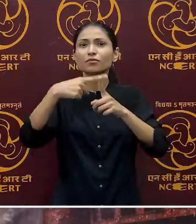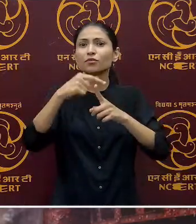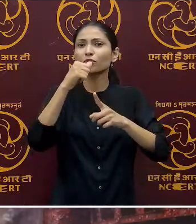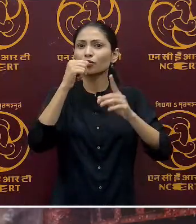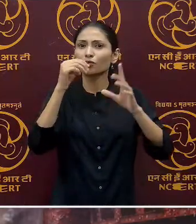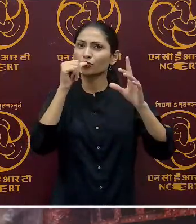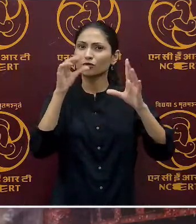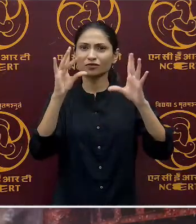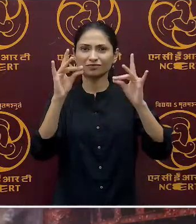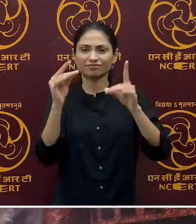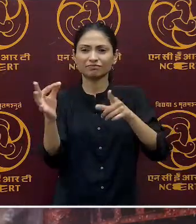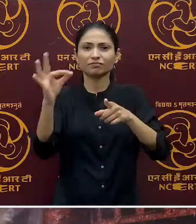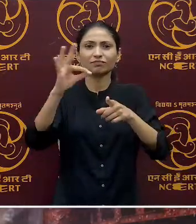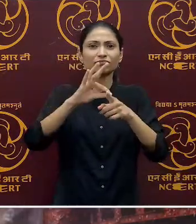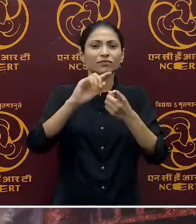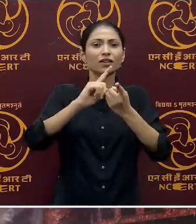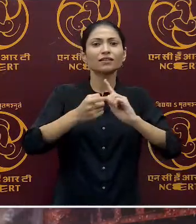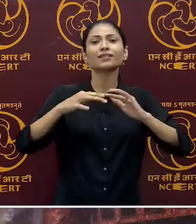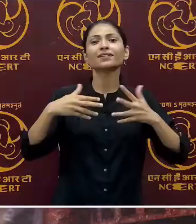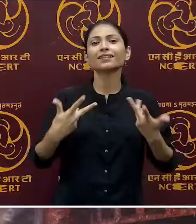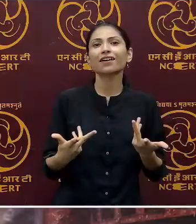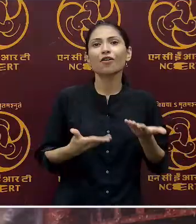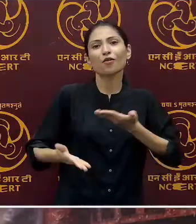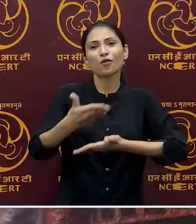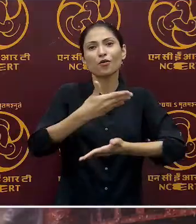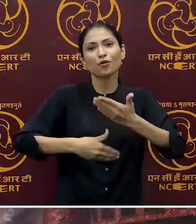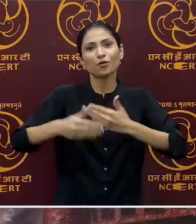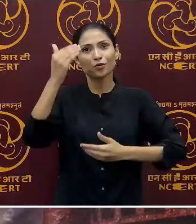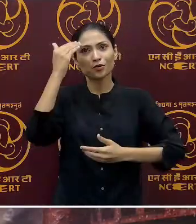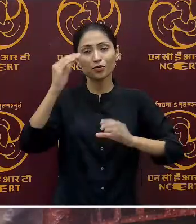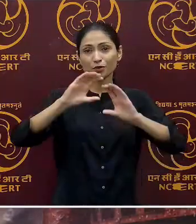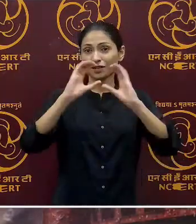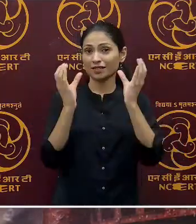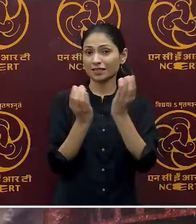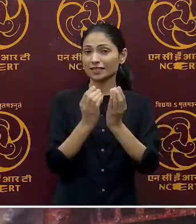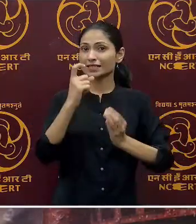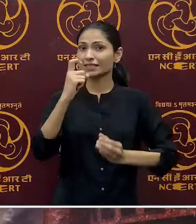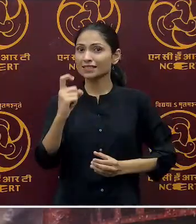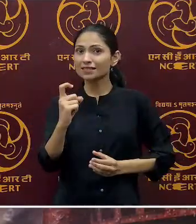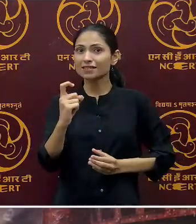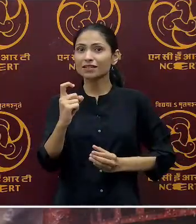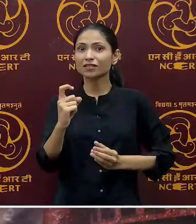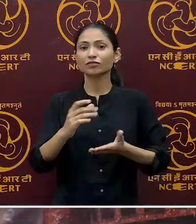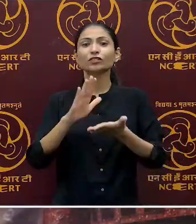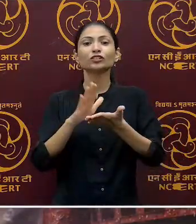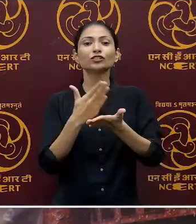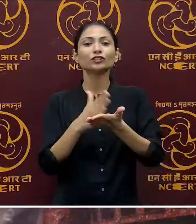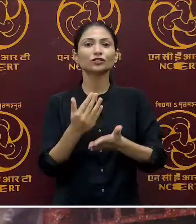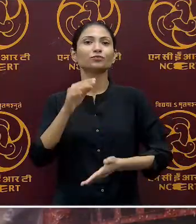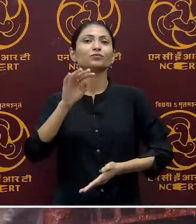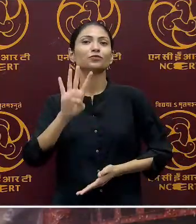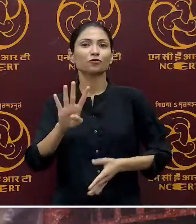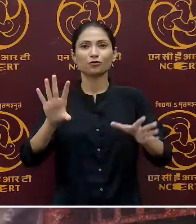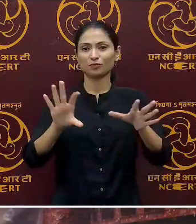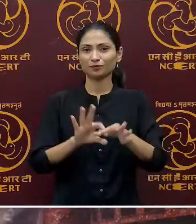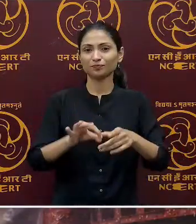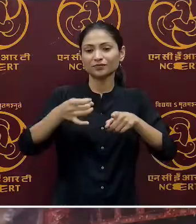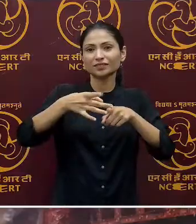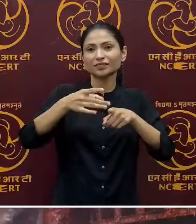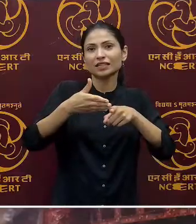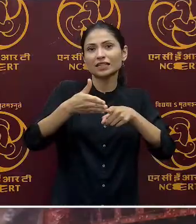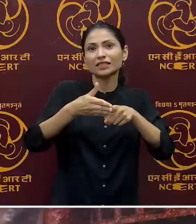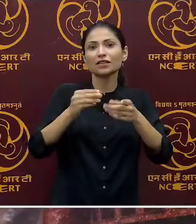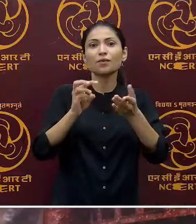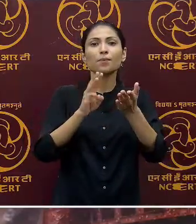is the concept of class 7th and from chapter 4. So, in this topic we will see that